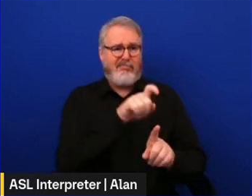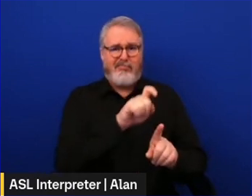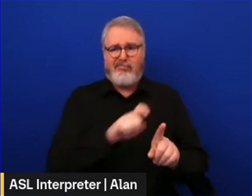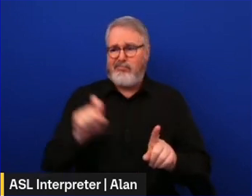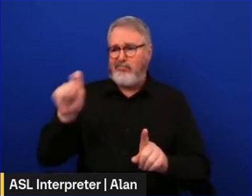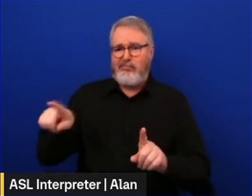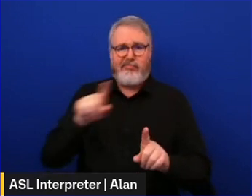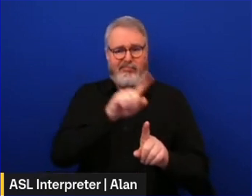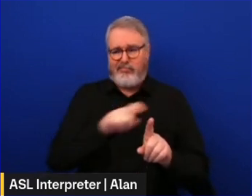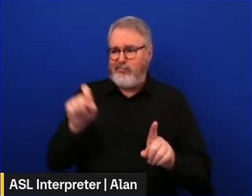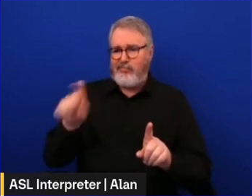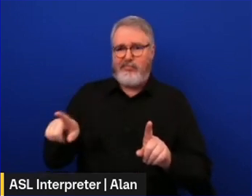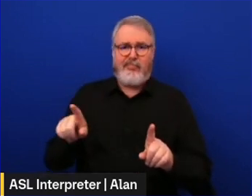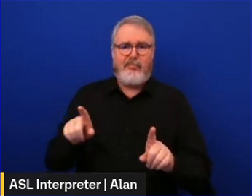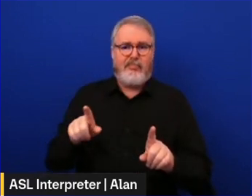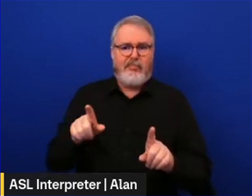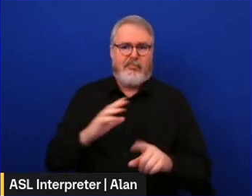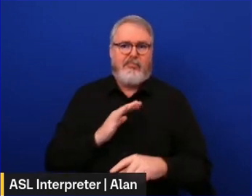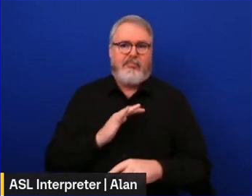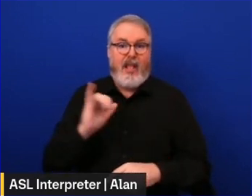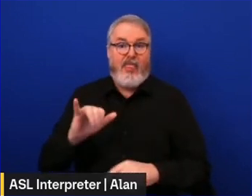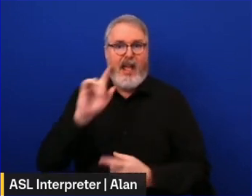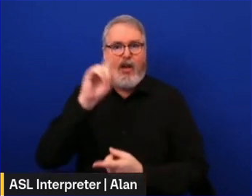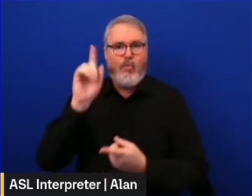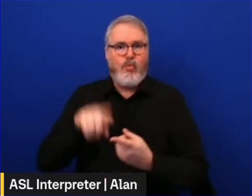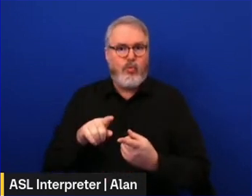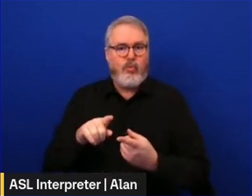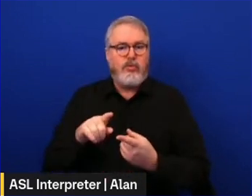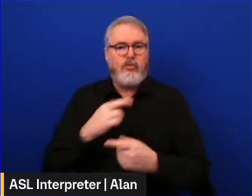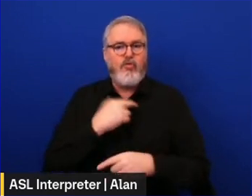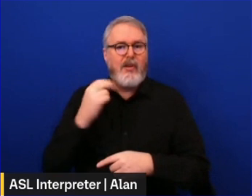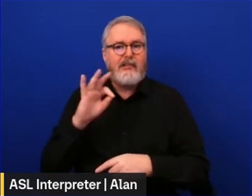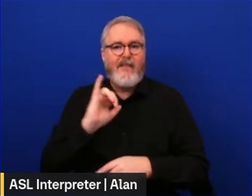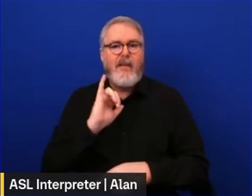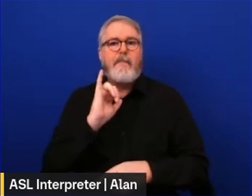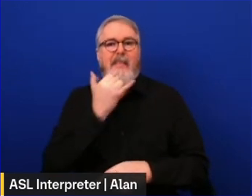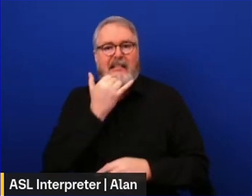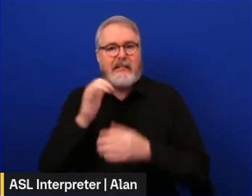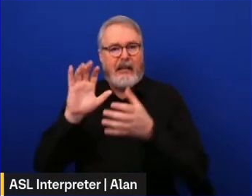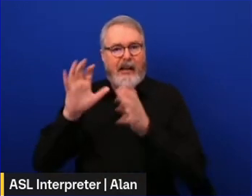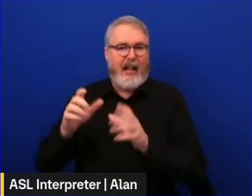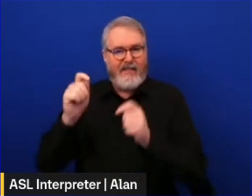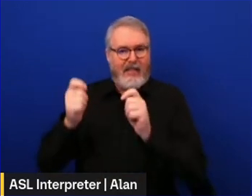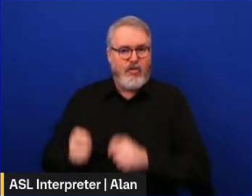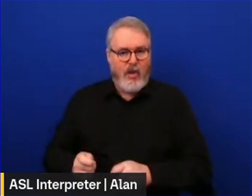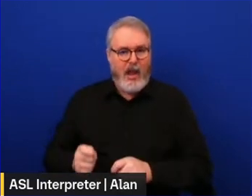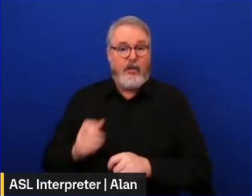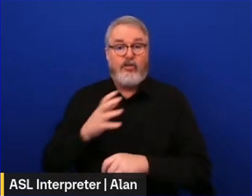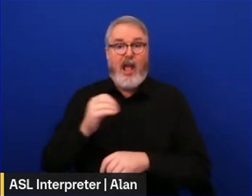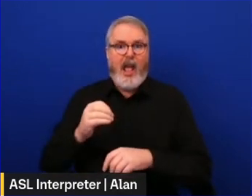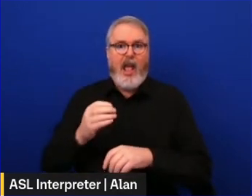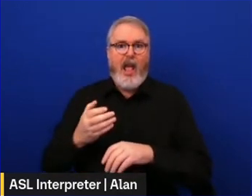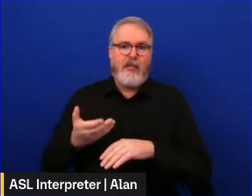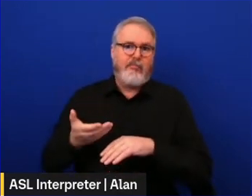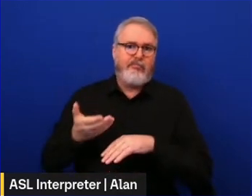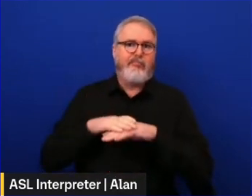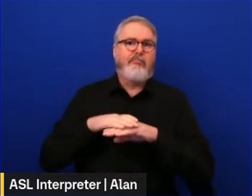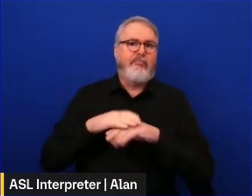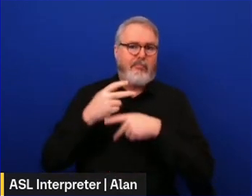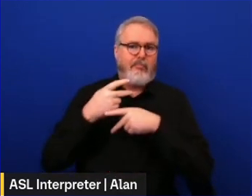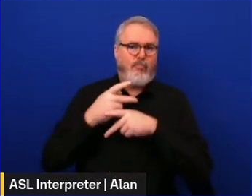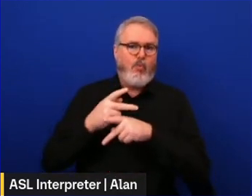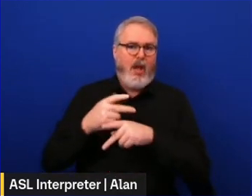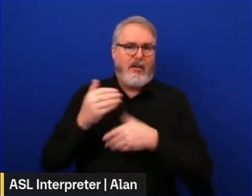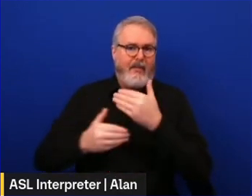of minutes. This reduces the risk of misconfigurations, enhance productivity. It provides also